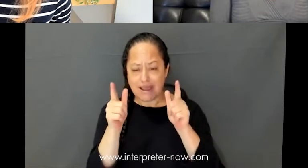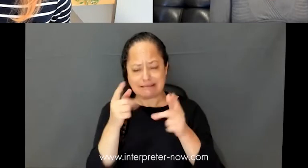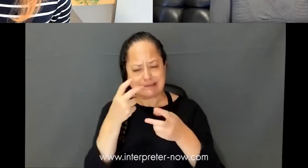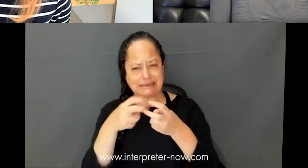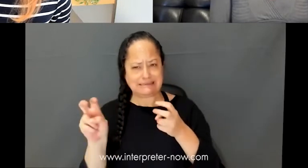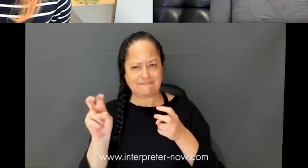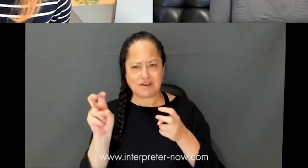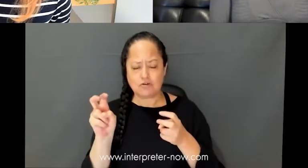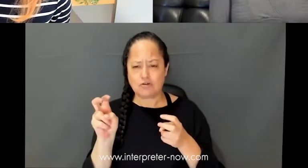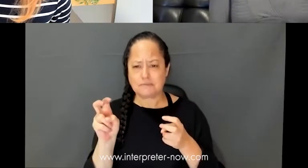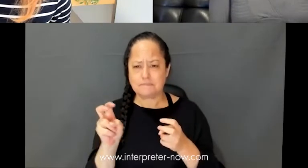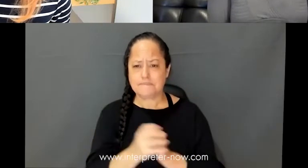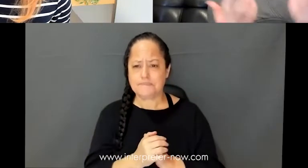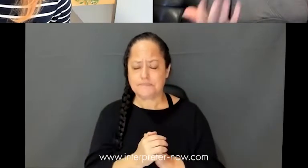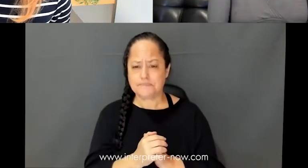difficult. And